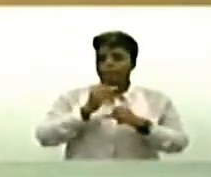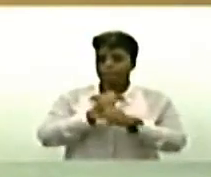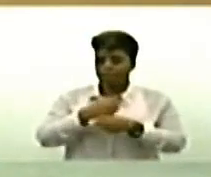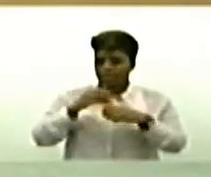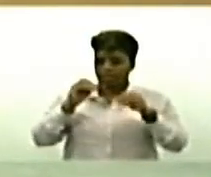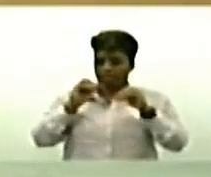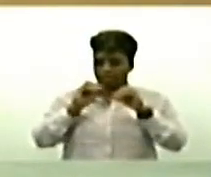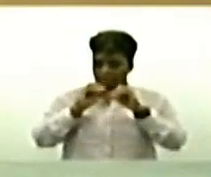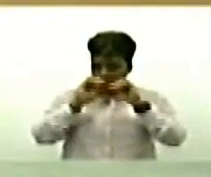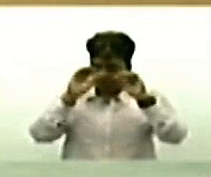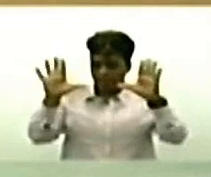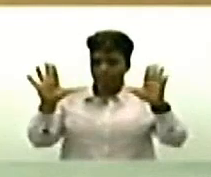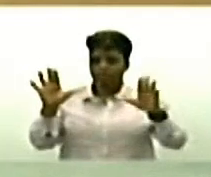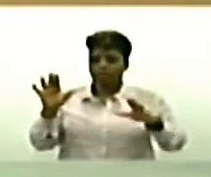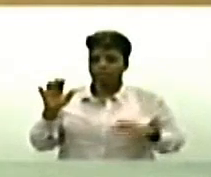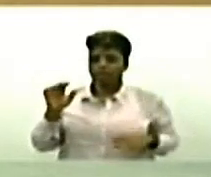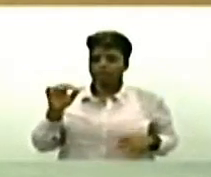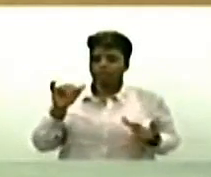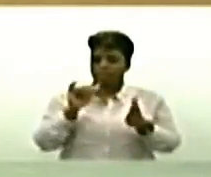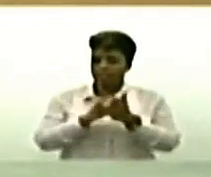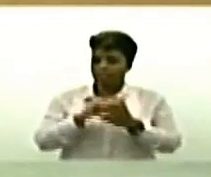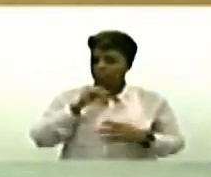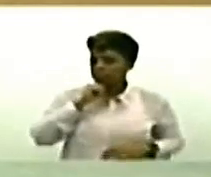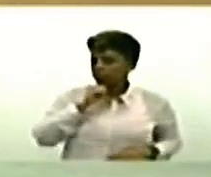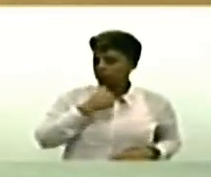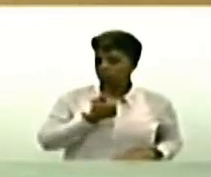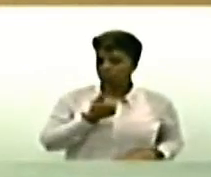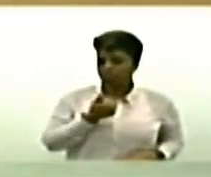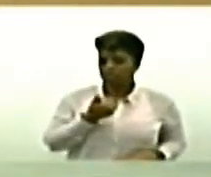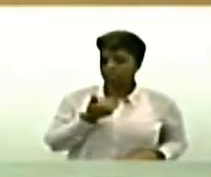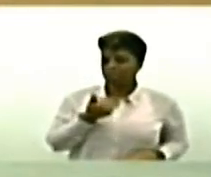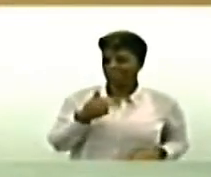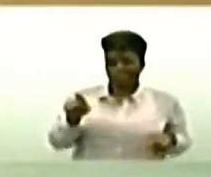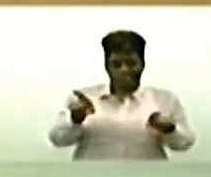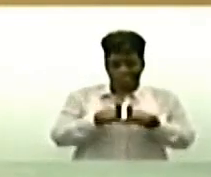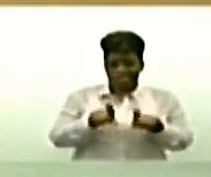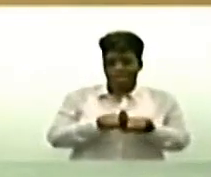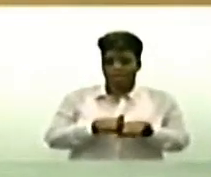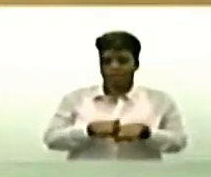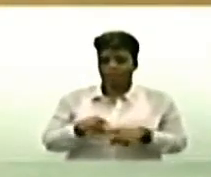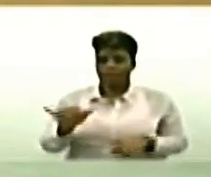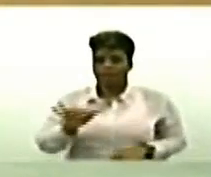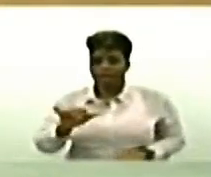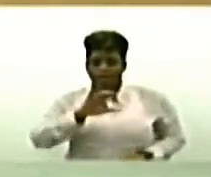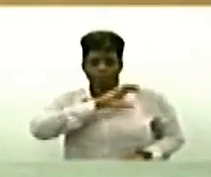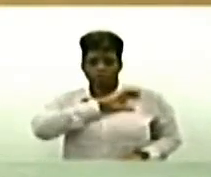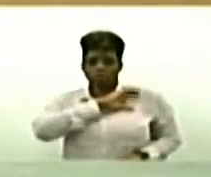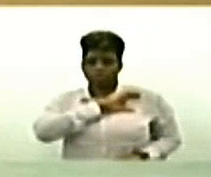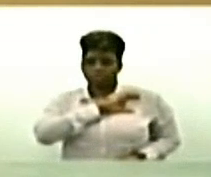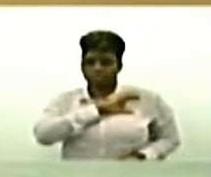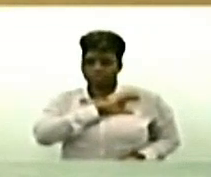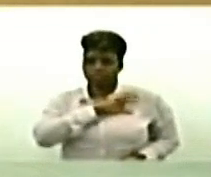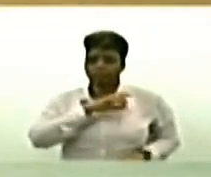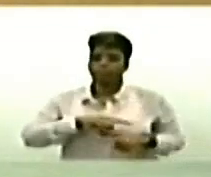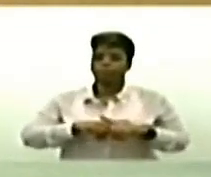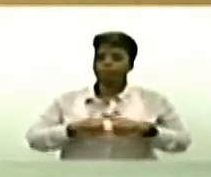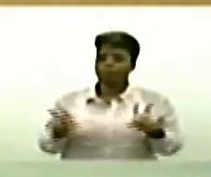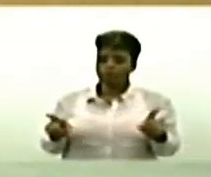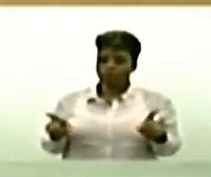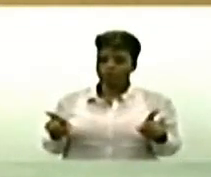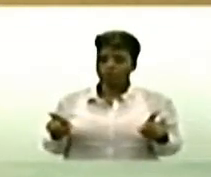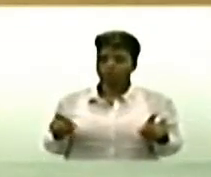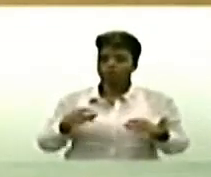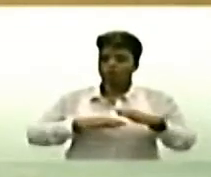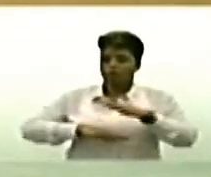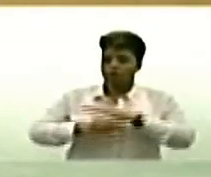well as we go out, that they are not in like manner of a police officer, but more so under